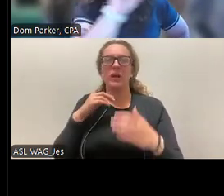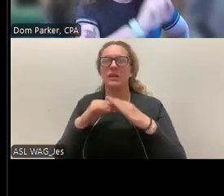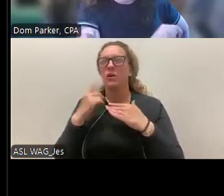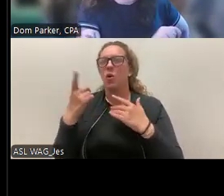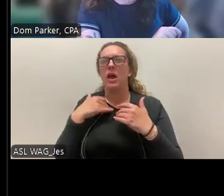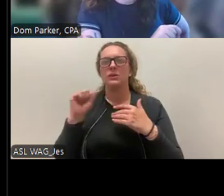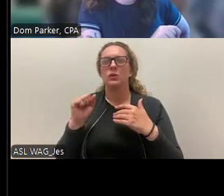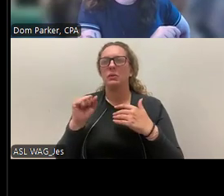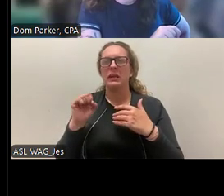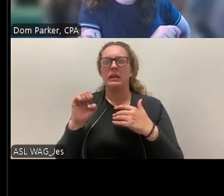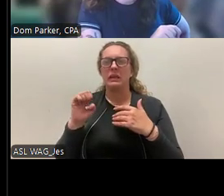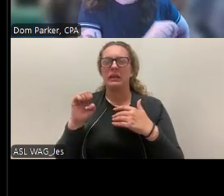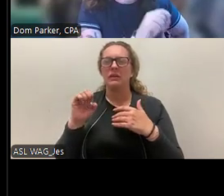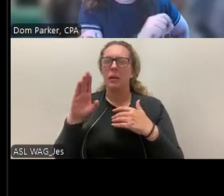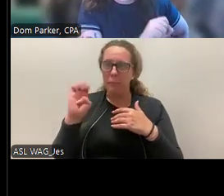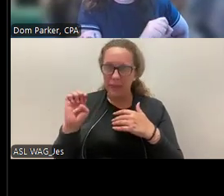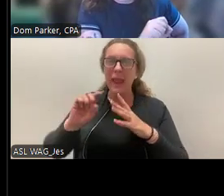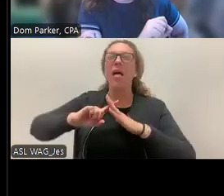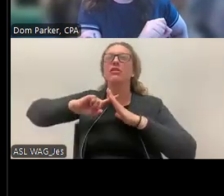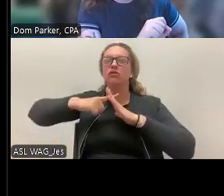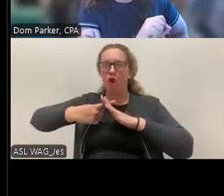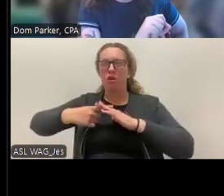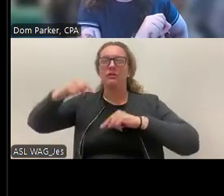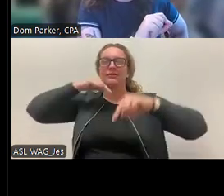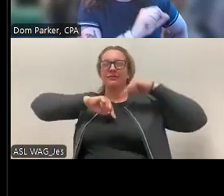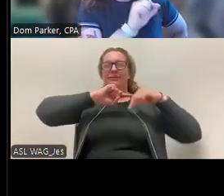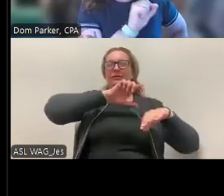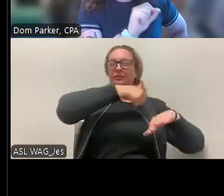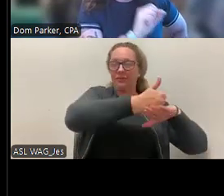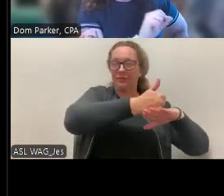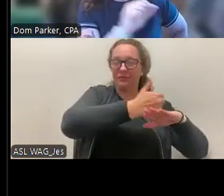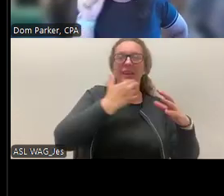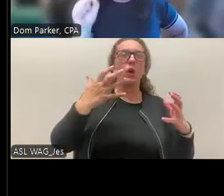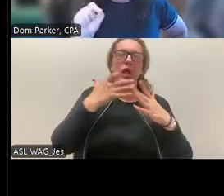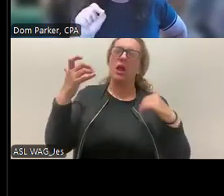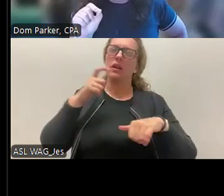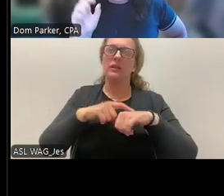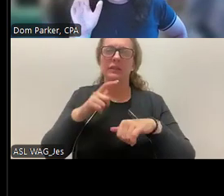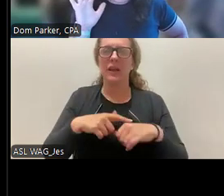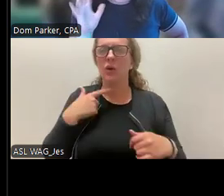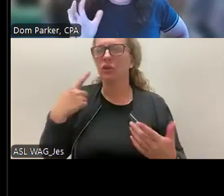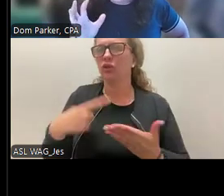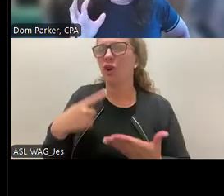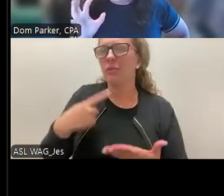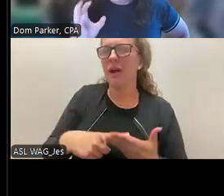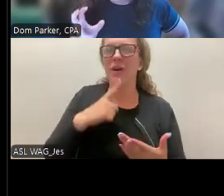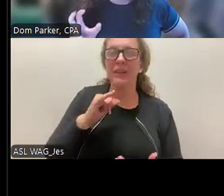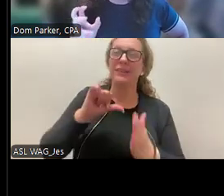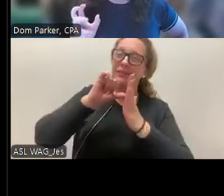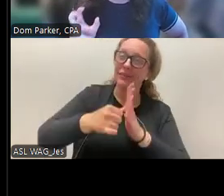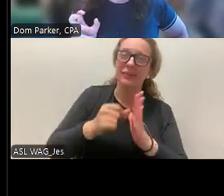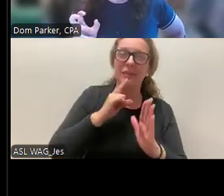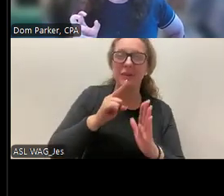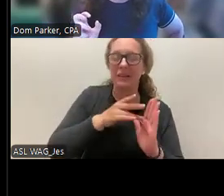be at the start. Accessibility, I know a lot of the time it comes halfway through, but that's really not the